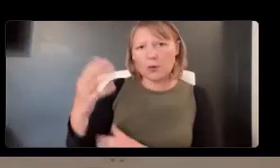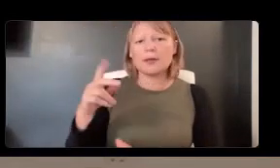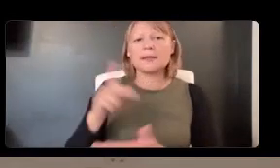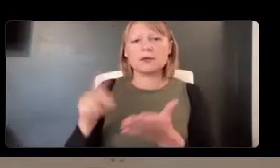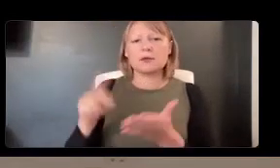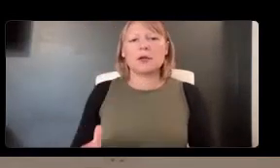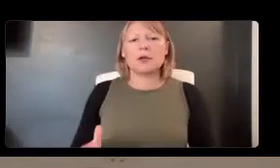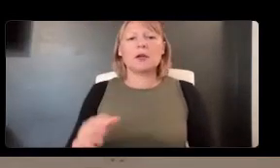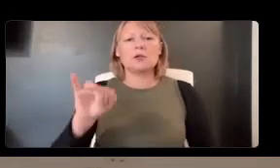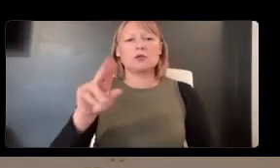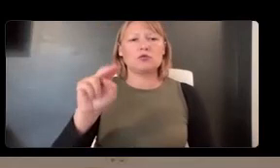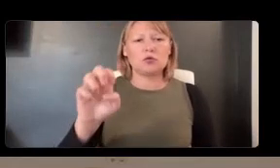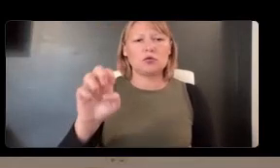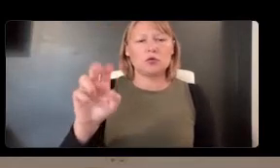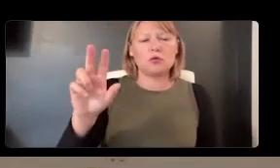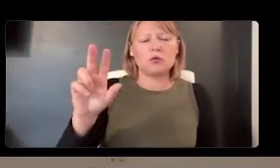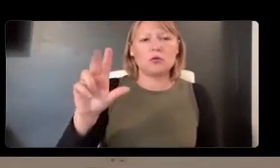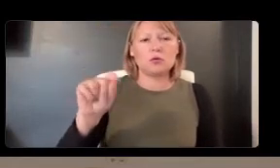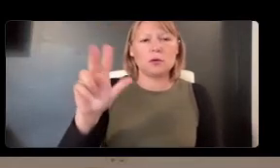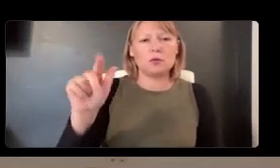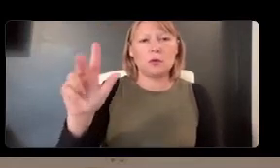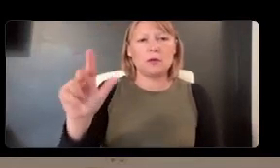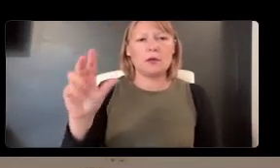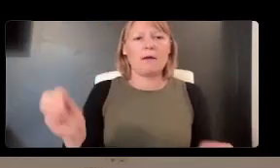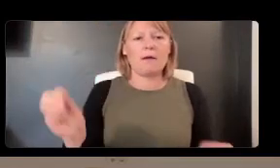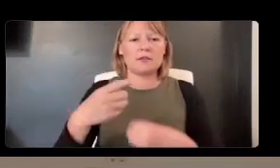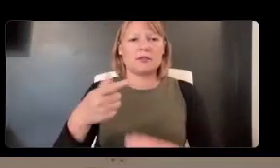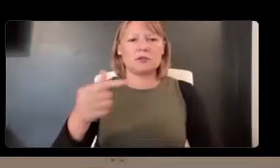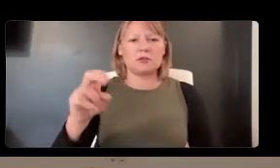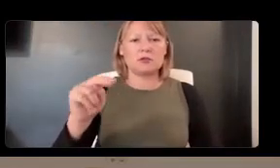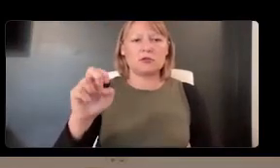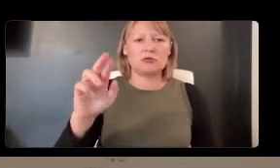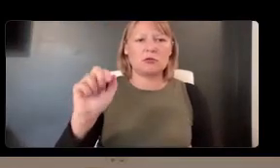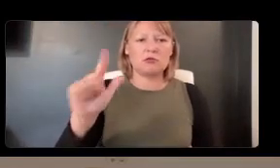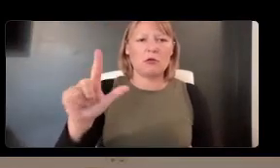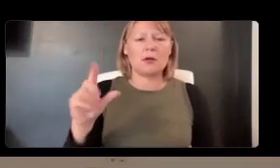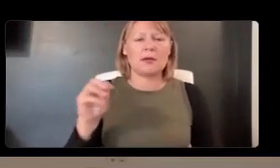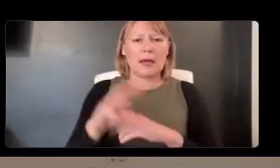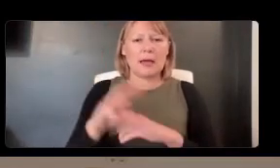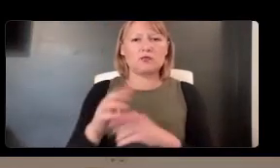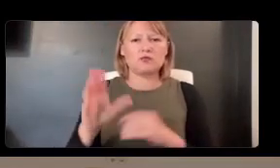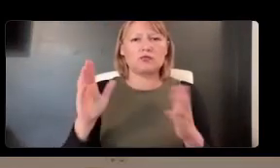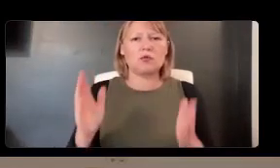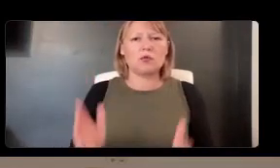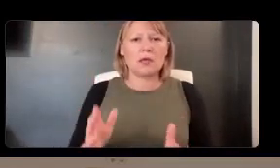In June 2023, in the Office of General Counsel, the Adjudication Division held